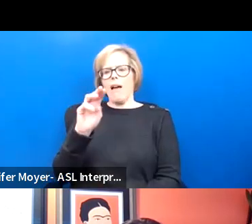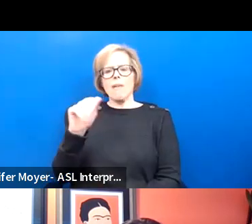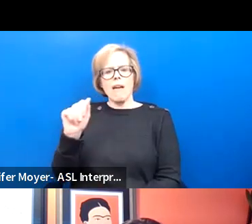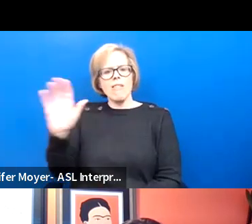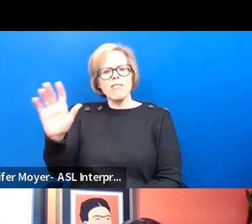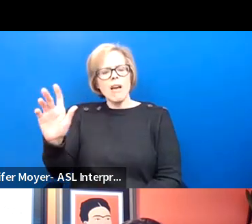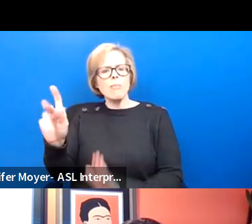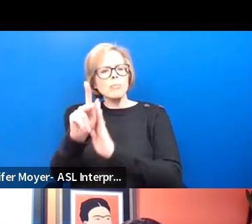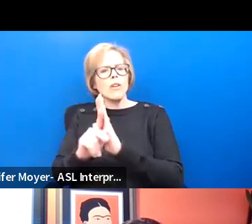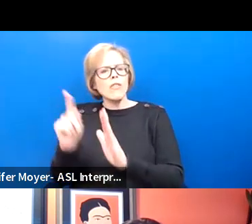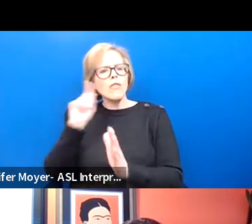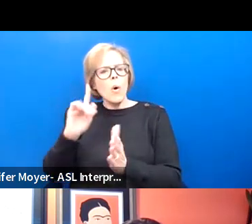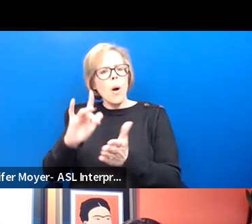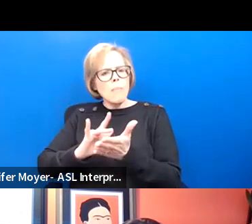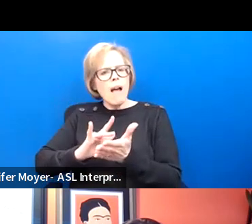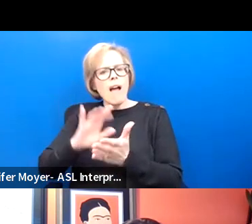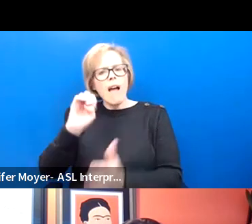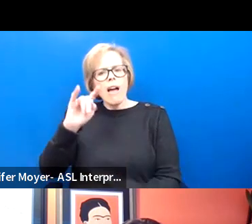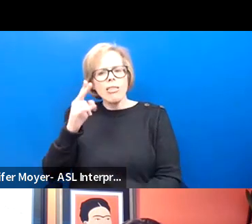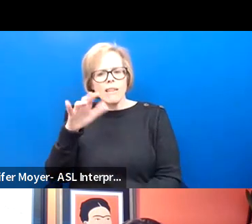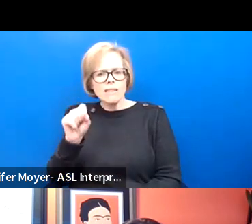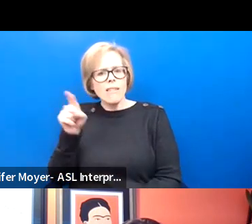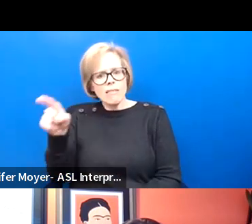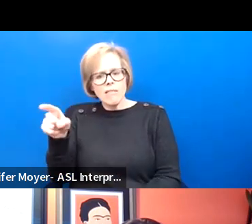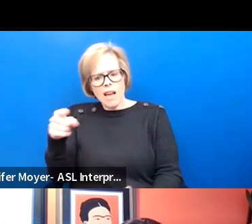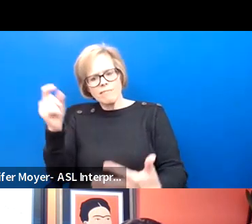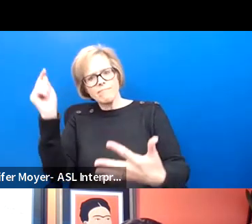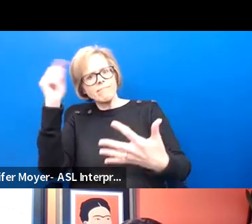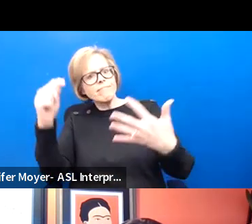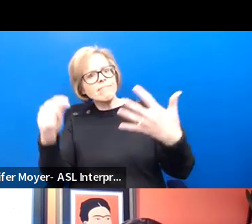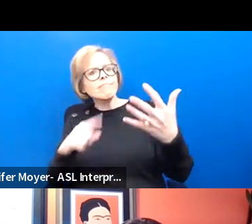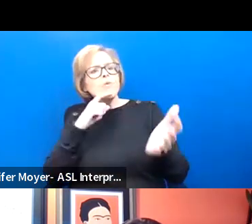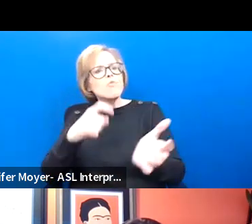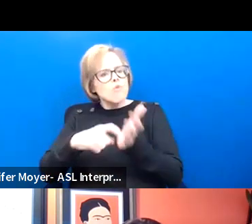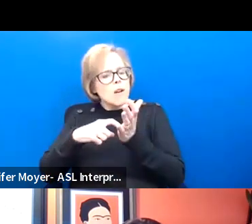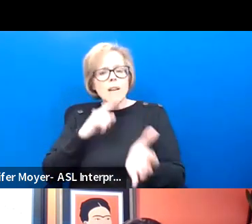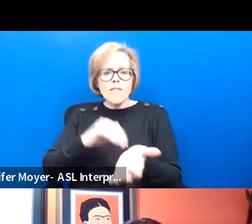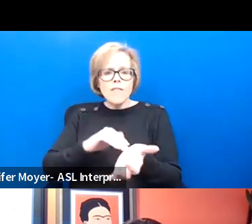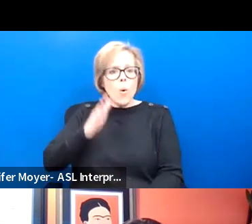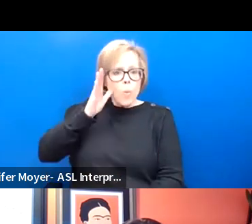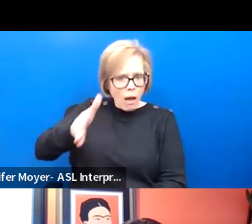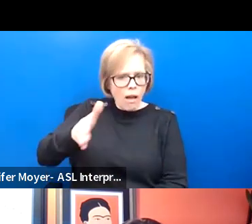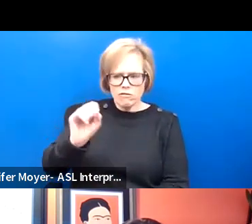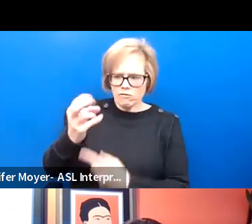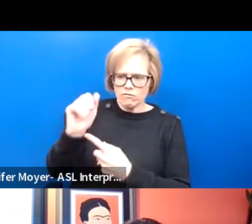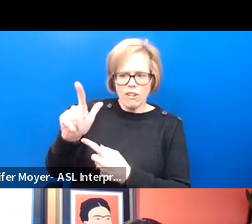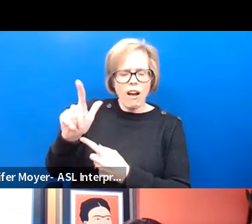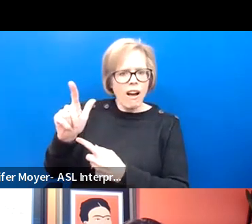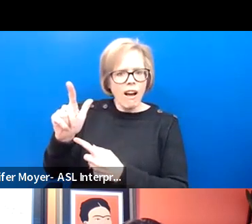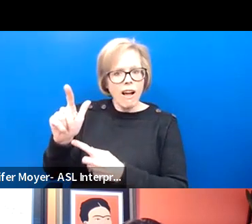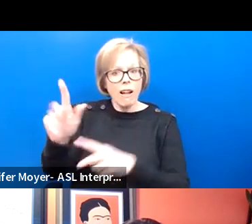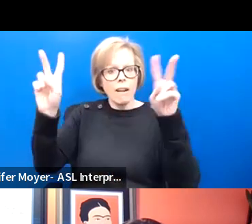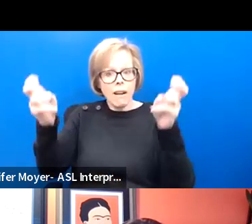Medical Ethics, they provide a few things that are kind of requirements. They say that a physician shall, and it says this,